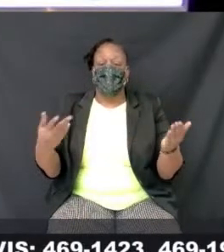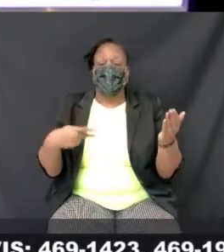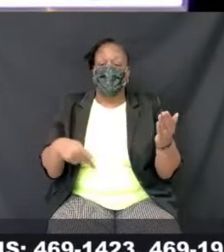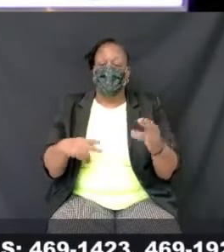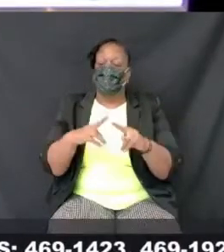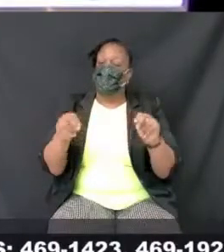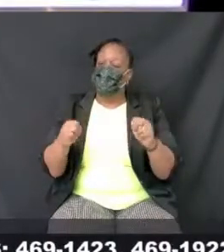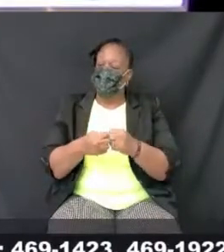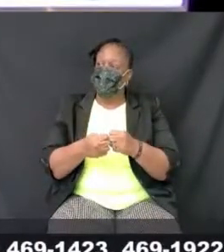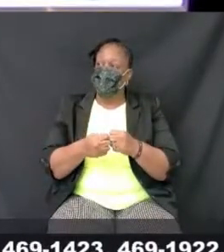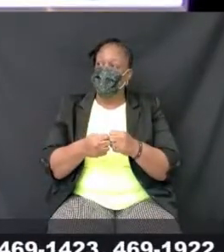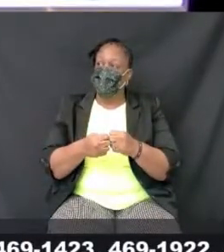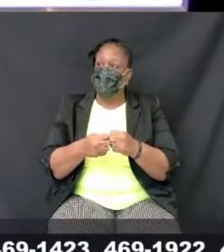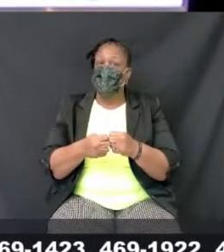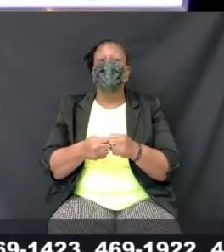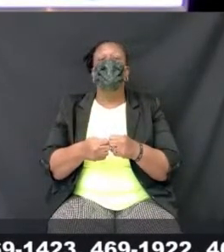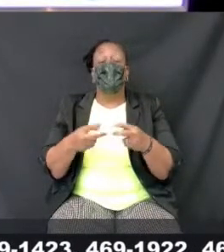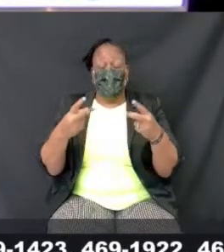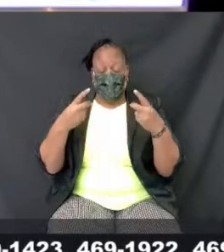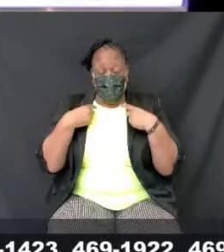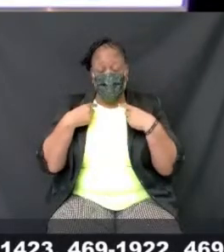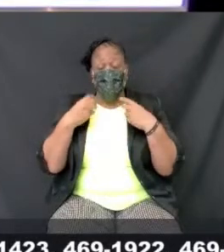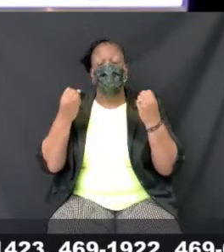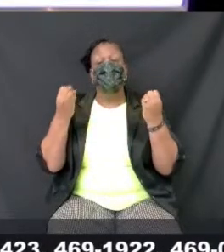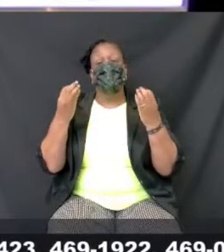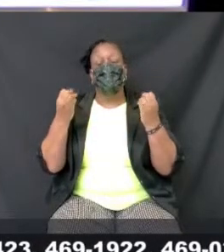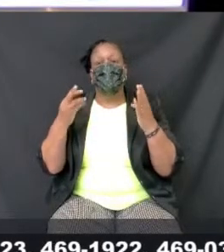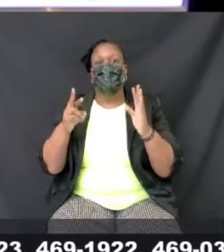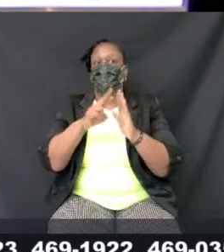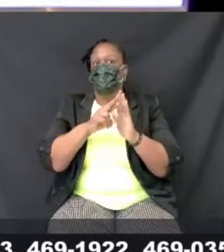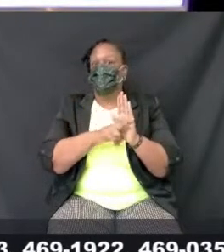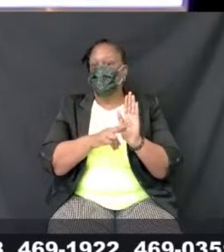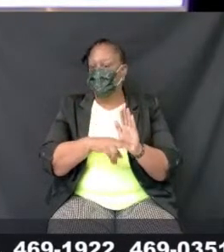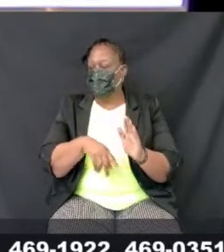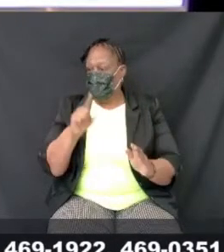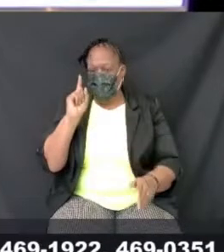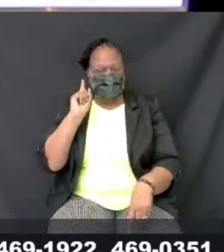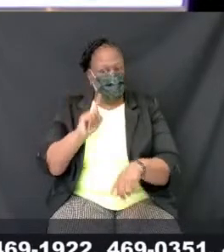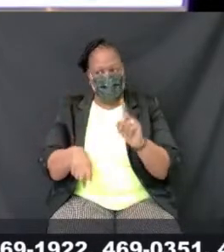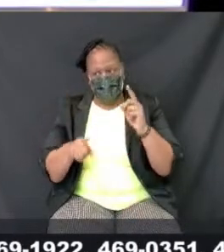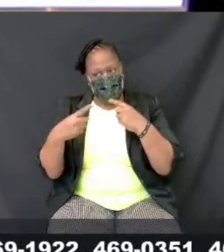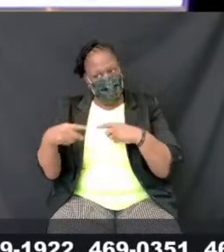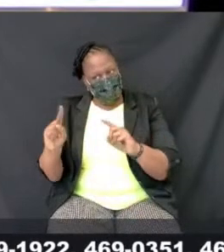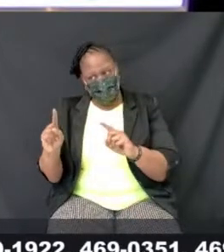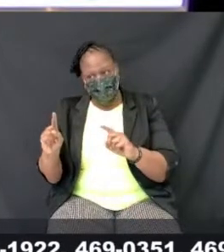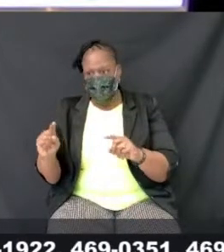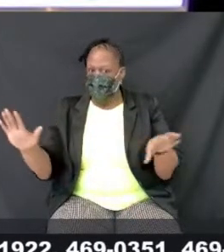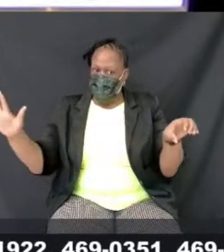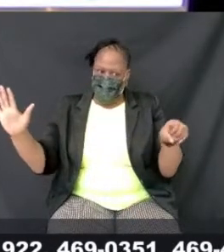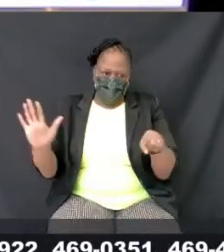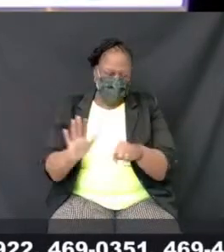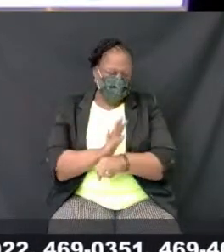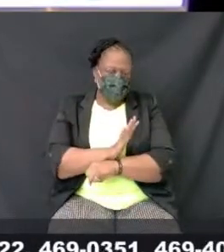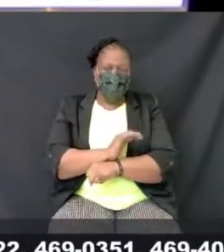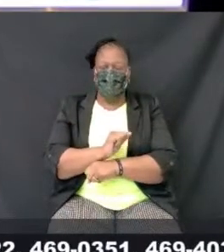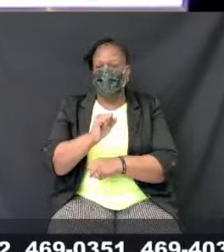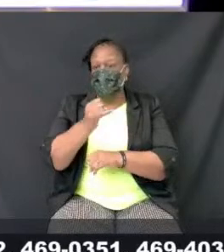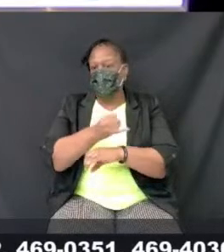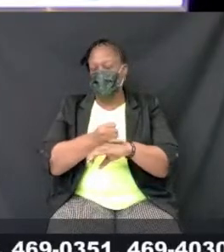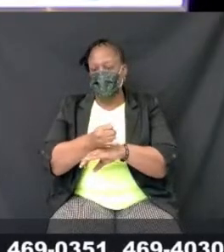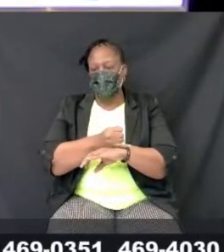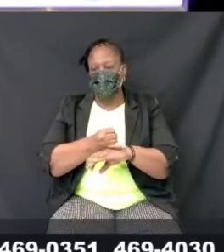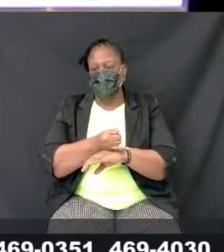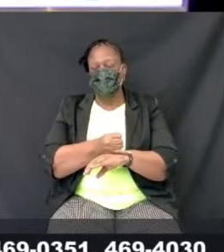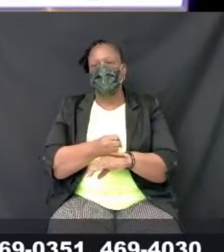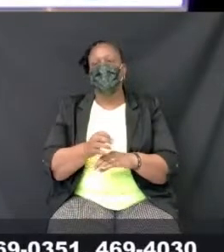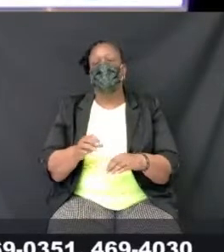we had a number of restrictions in place. Many of you would have remembered we closed the entire country down. Eventually, we opened